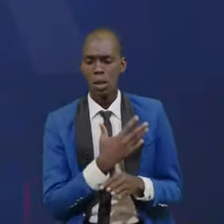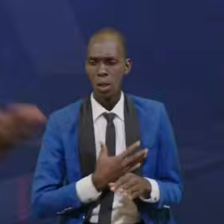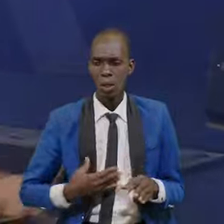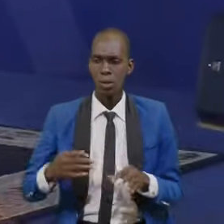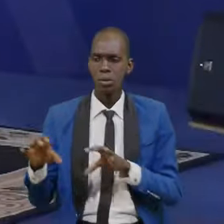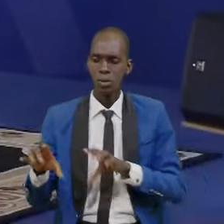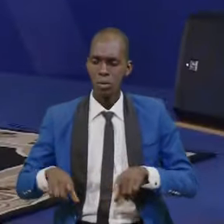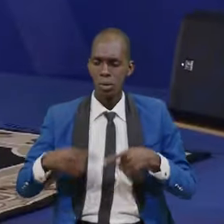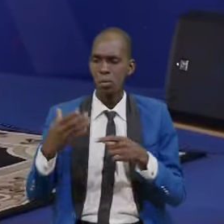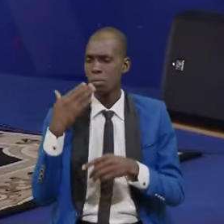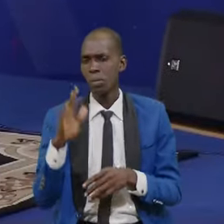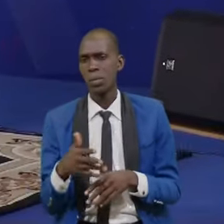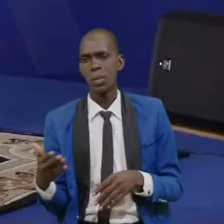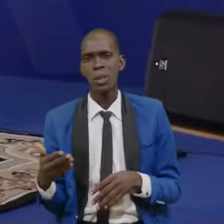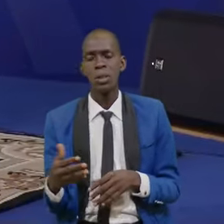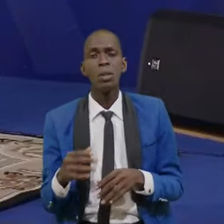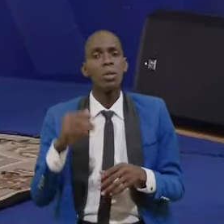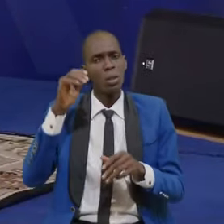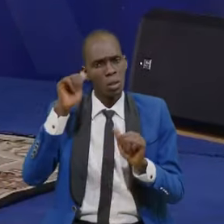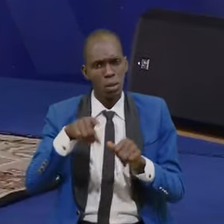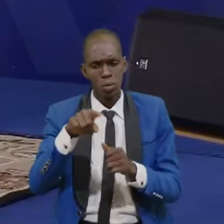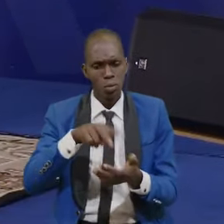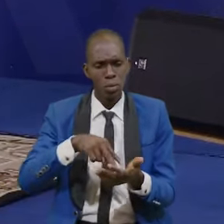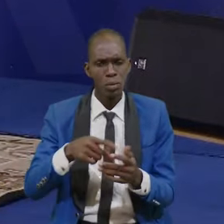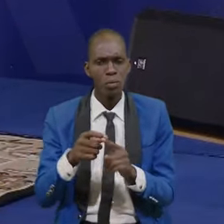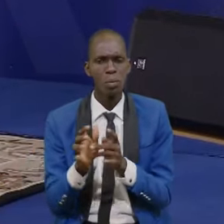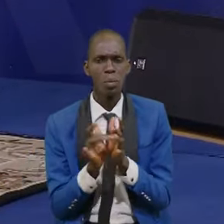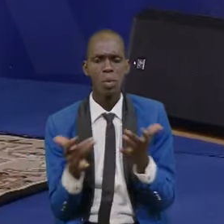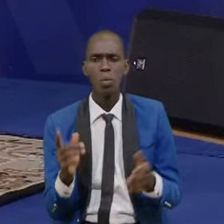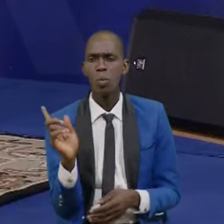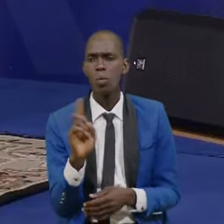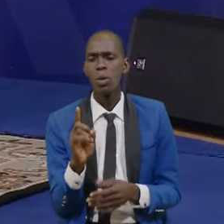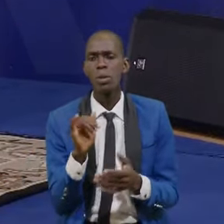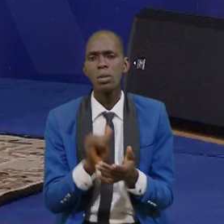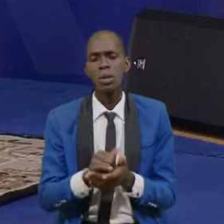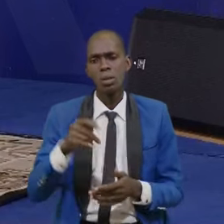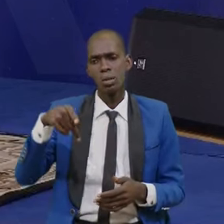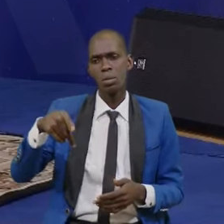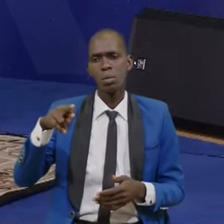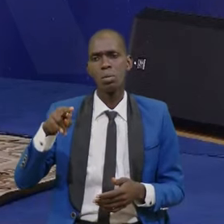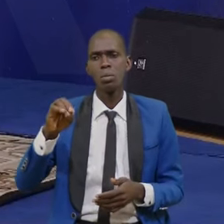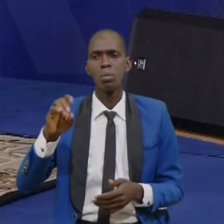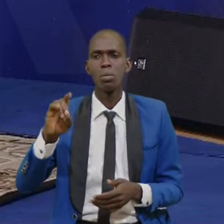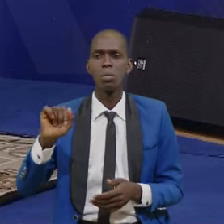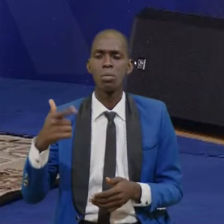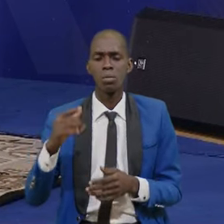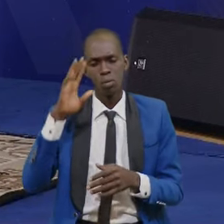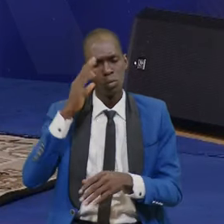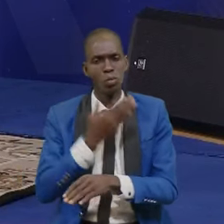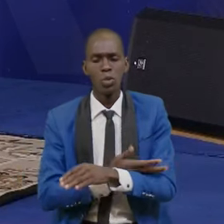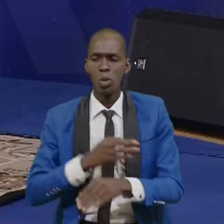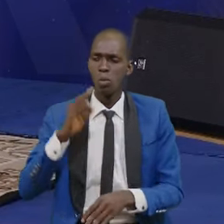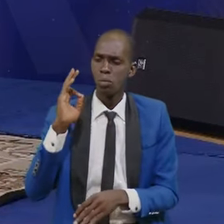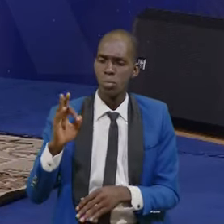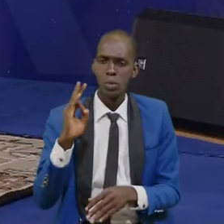country. When you're a backslider, you're not a preacher. Yeah, but you see the way things are in the land and the way